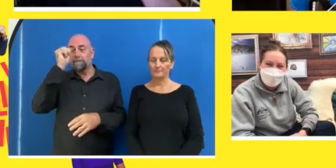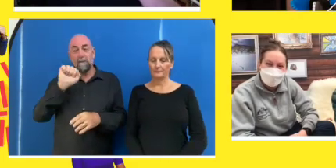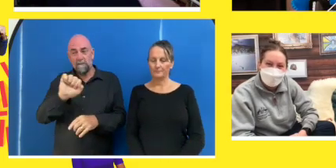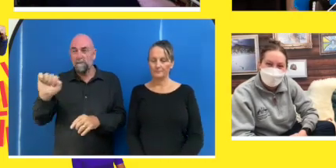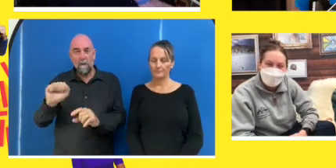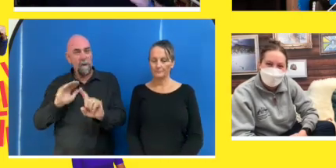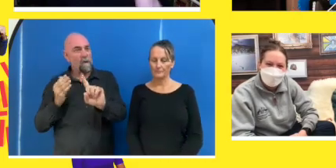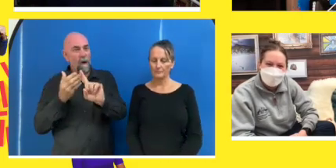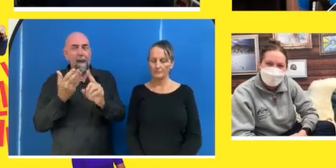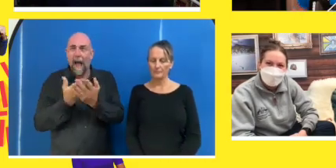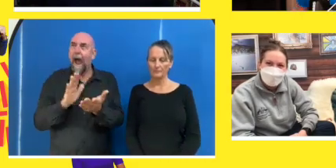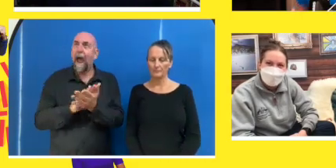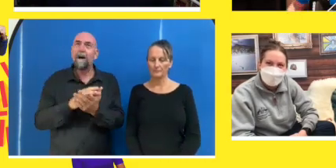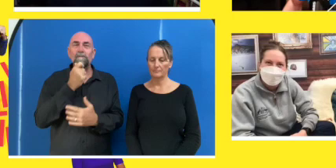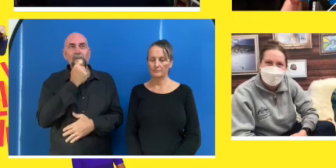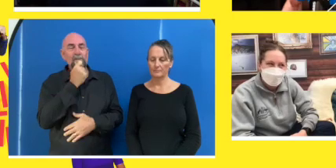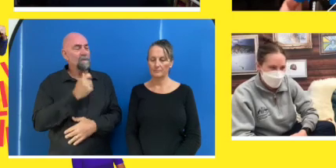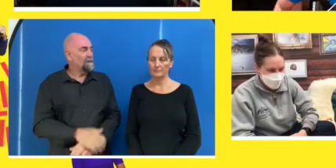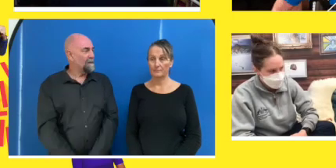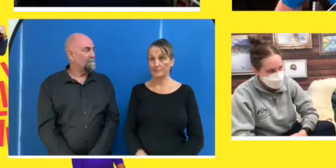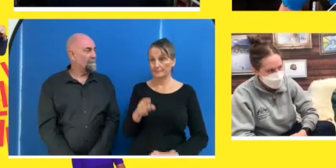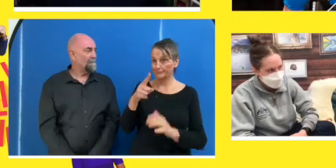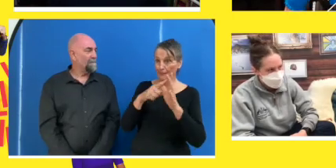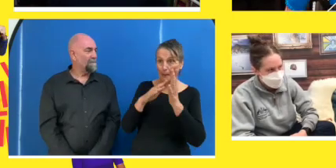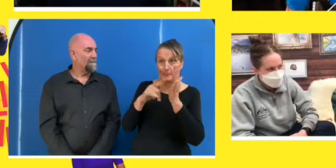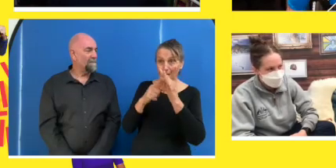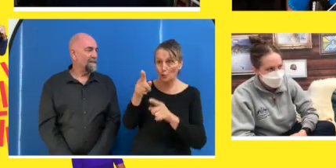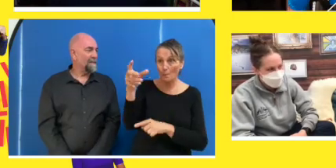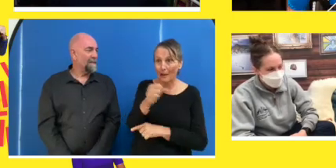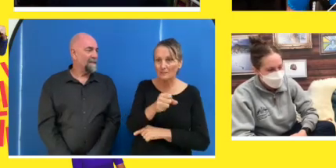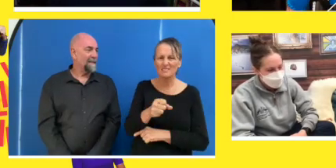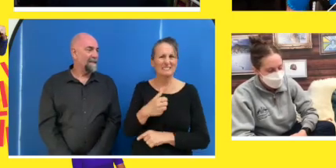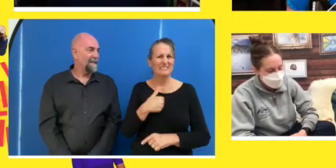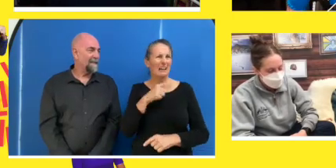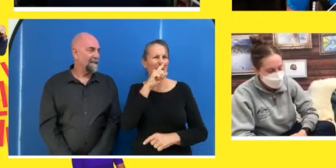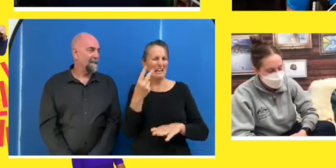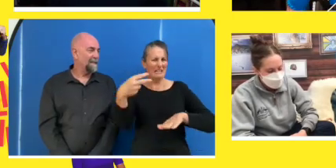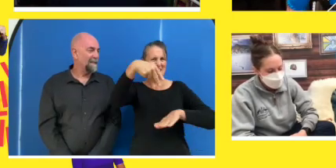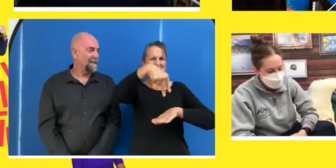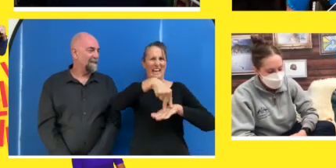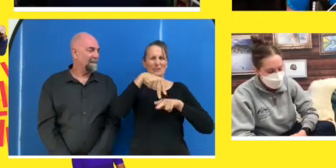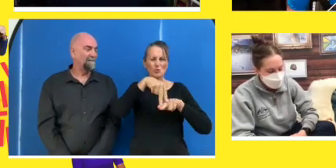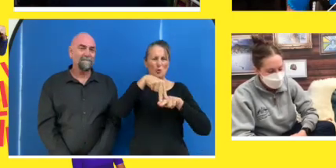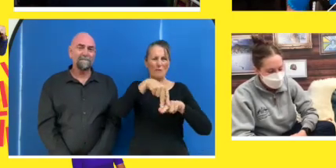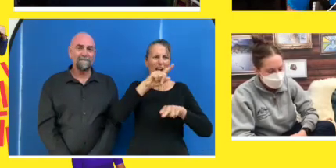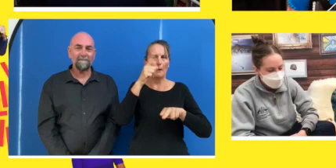work? Well, I don't even know what the actual competition is like. I haven't really seen it,